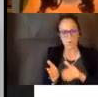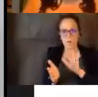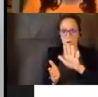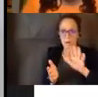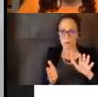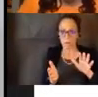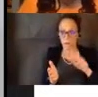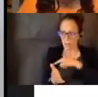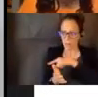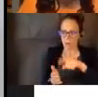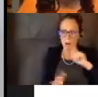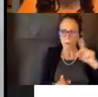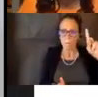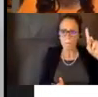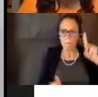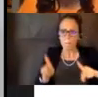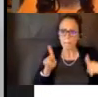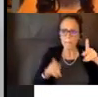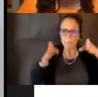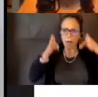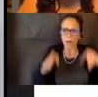murdered in full view,